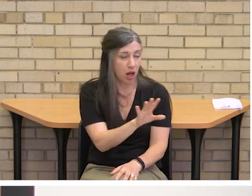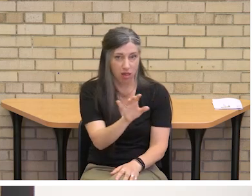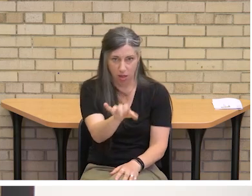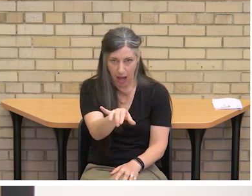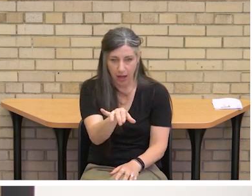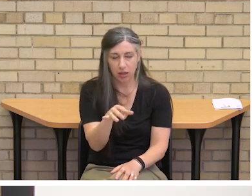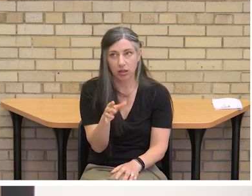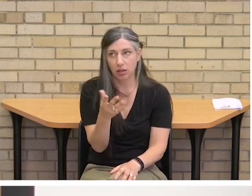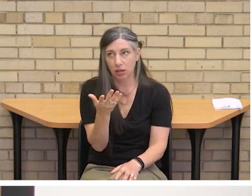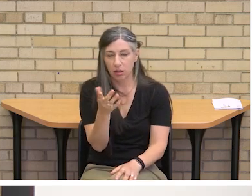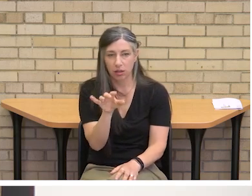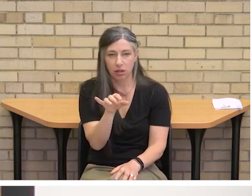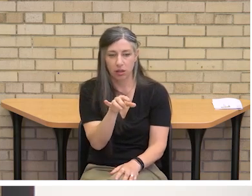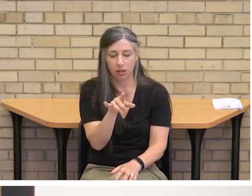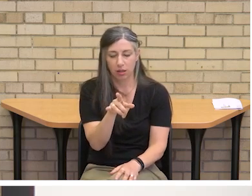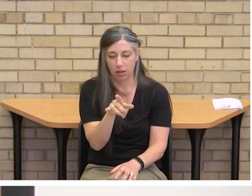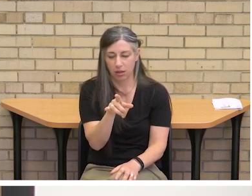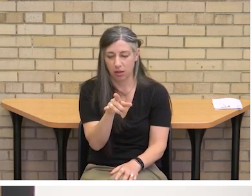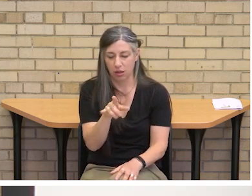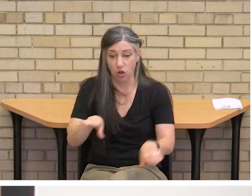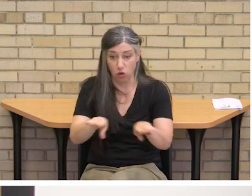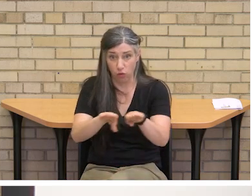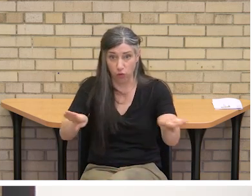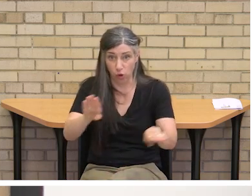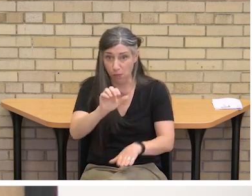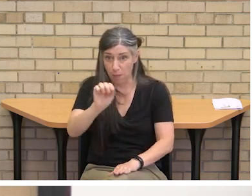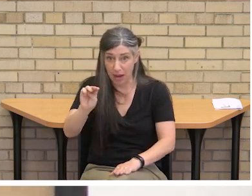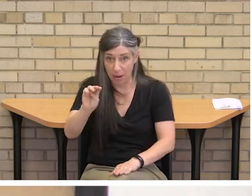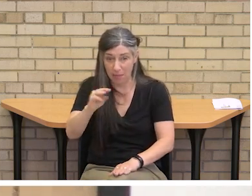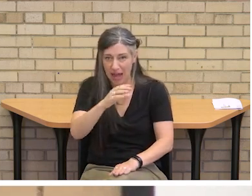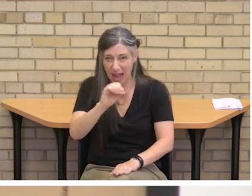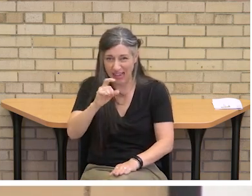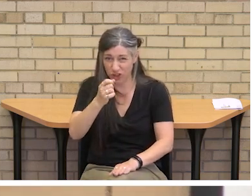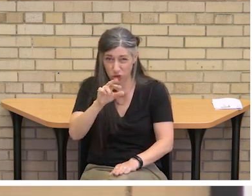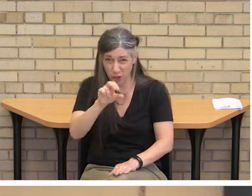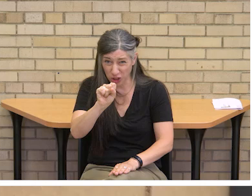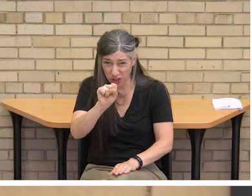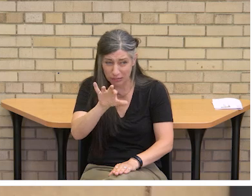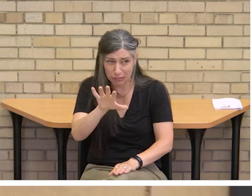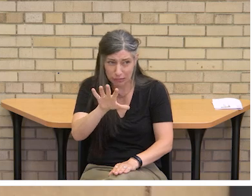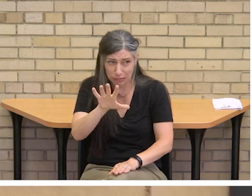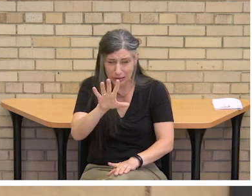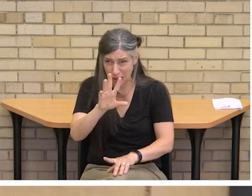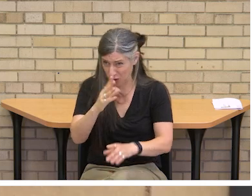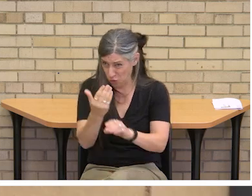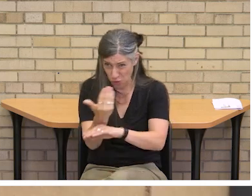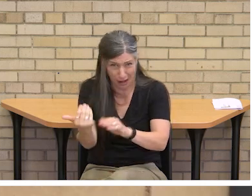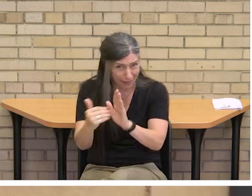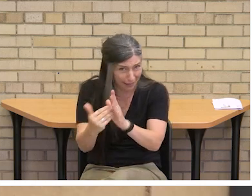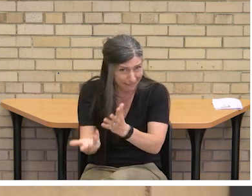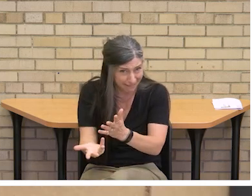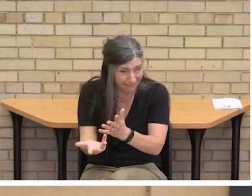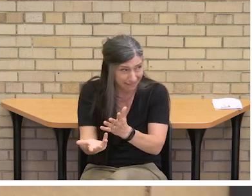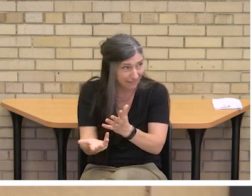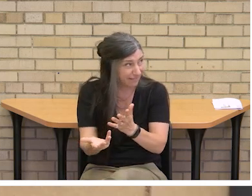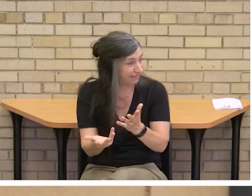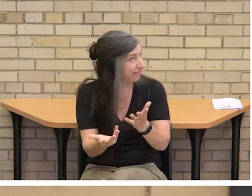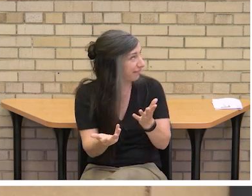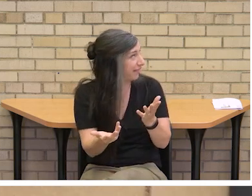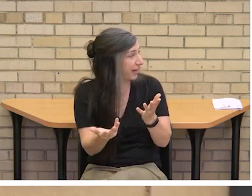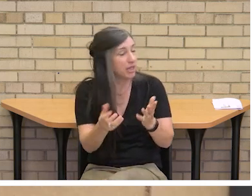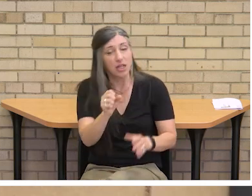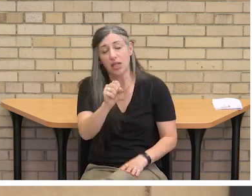did reuse the floor beam system and the stringers? They reused everything. I guess even the buckle plates were,